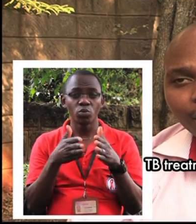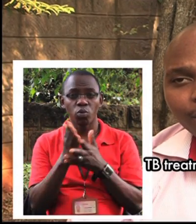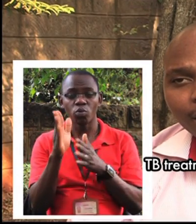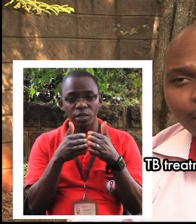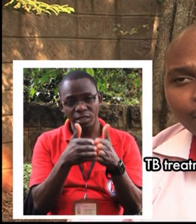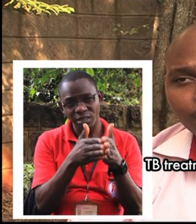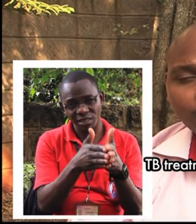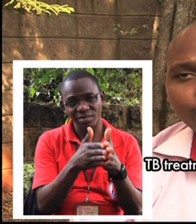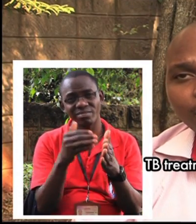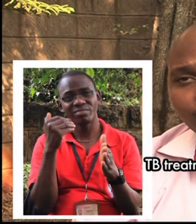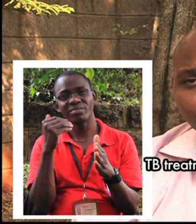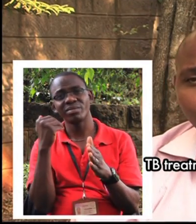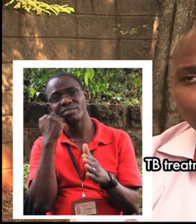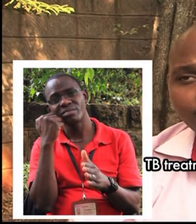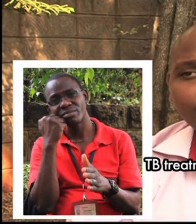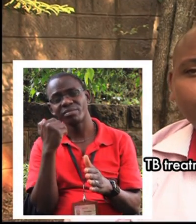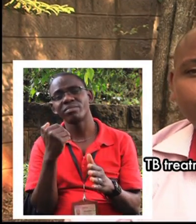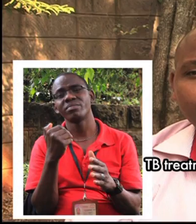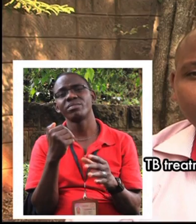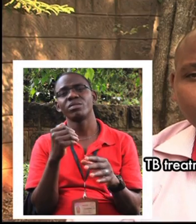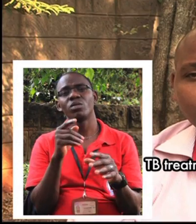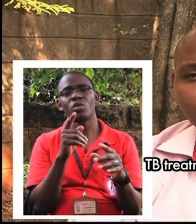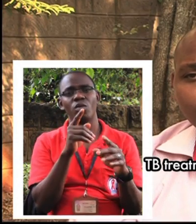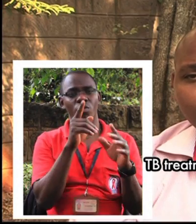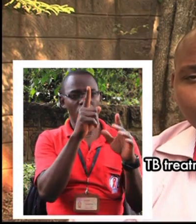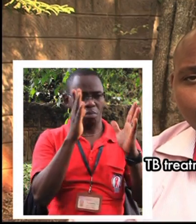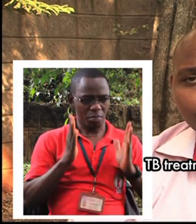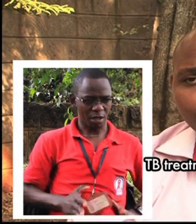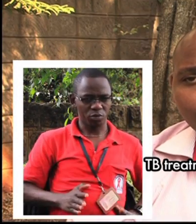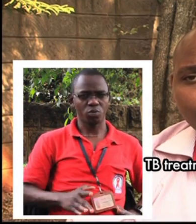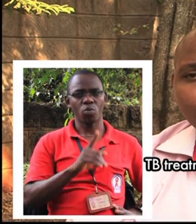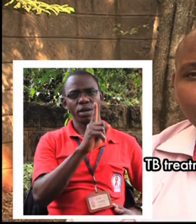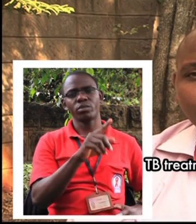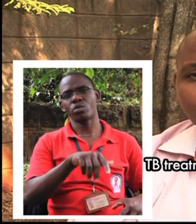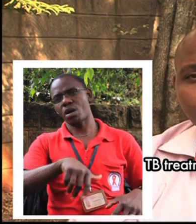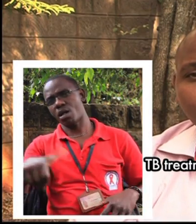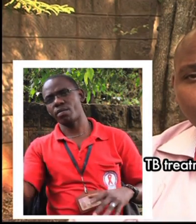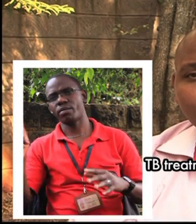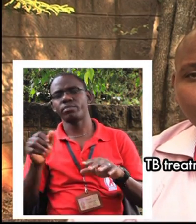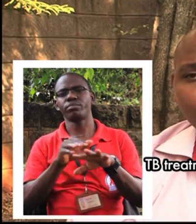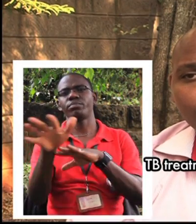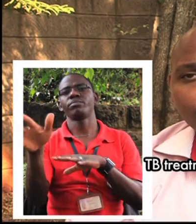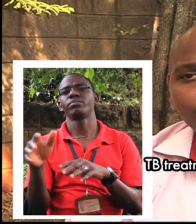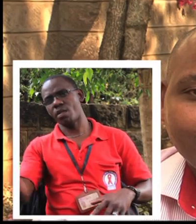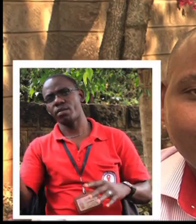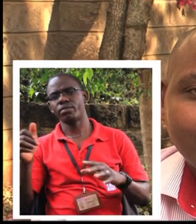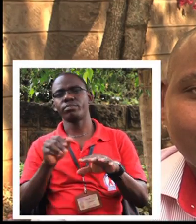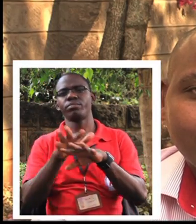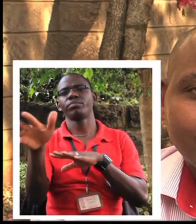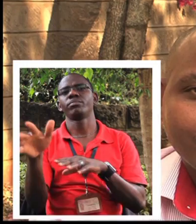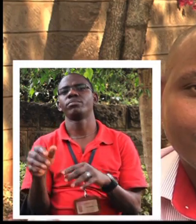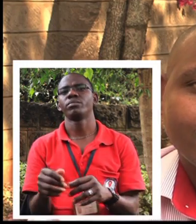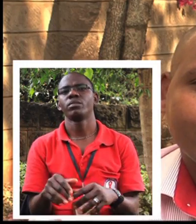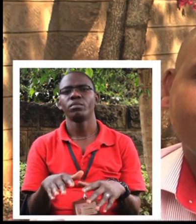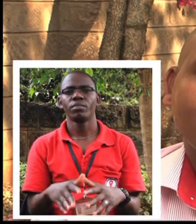patients have taken their treatment for at least 2 weeks, then they cannot transmit TB. Yeah, so TB is curable. What